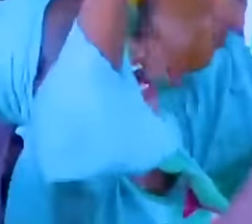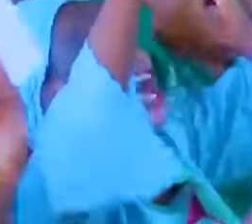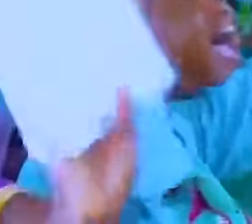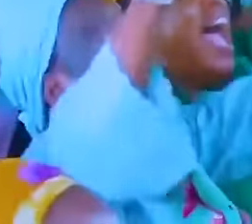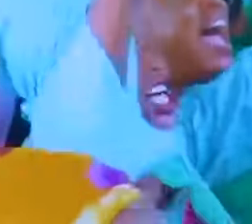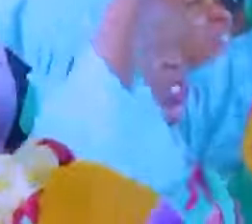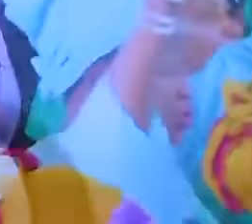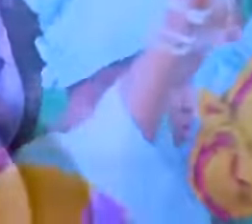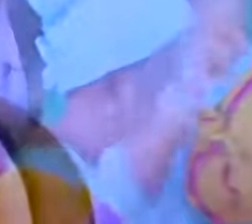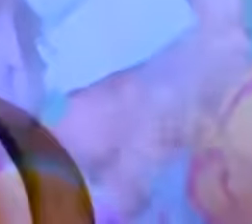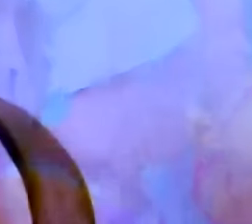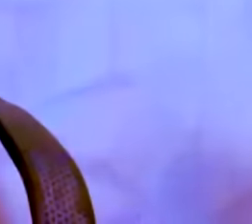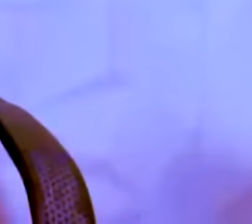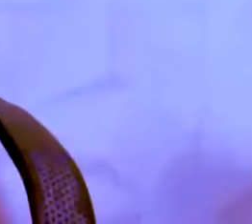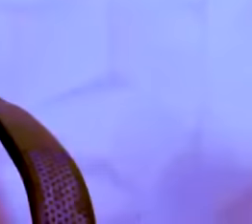Yes,